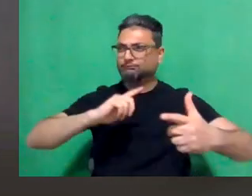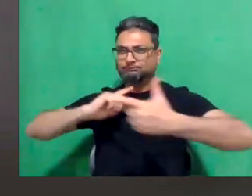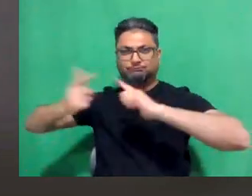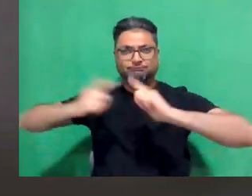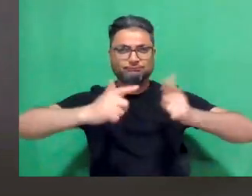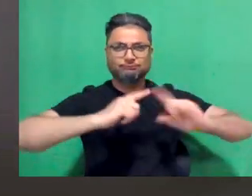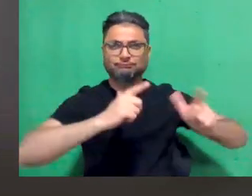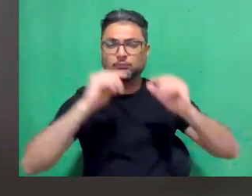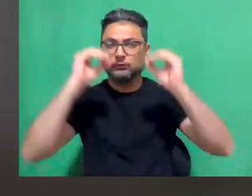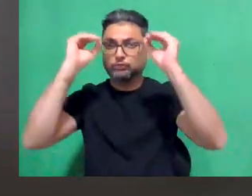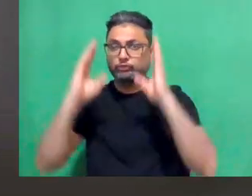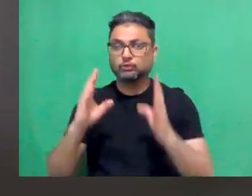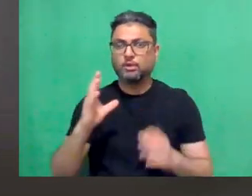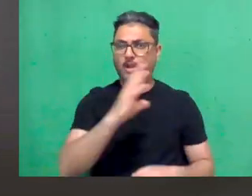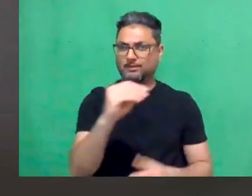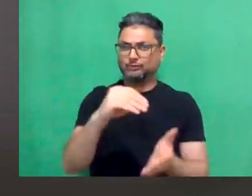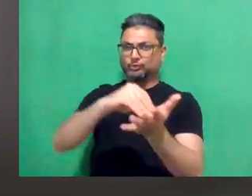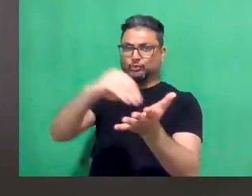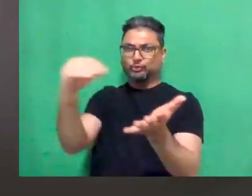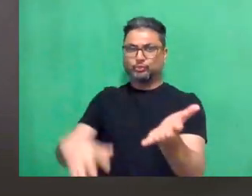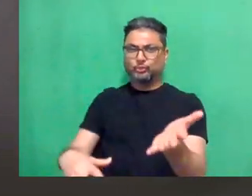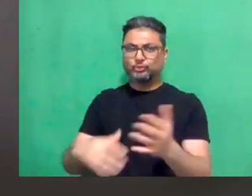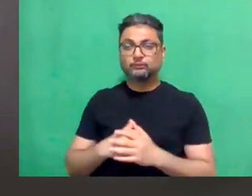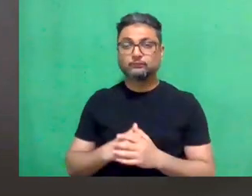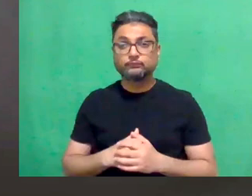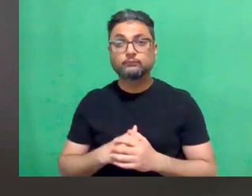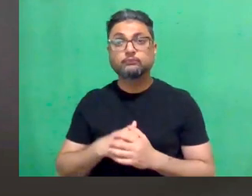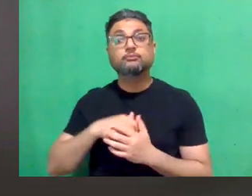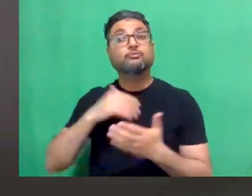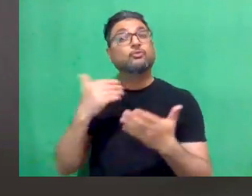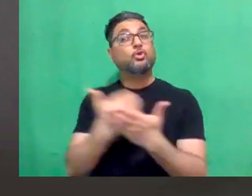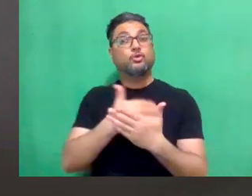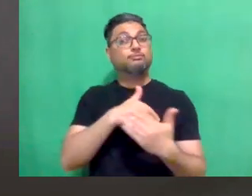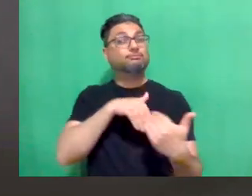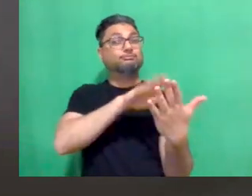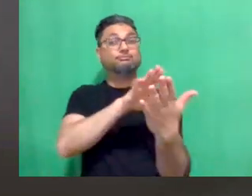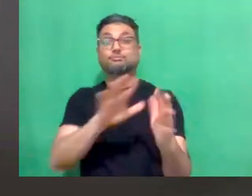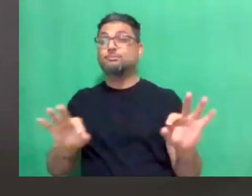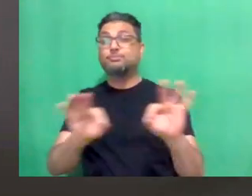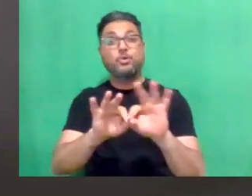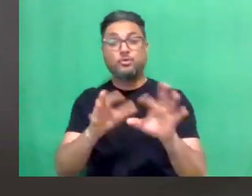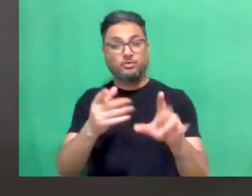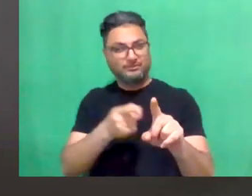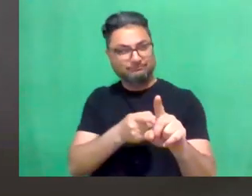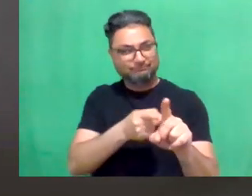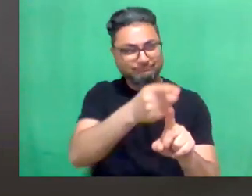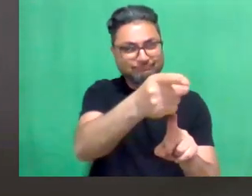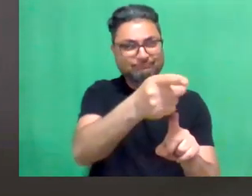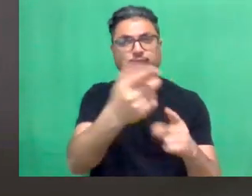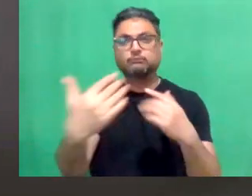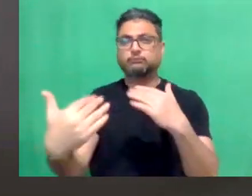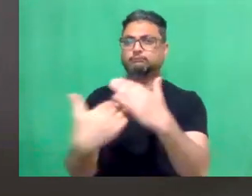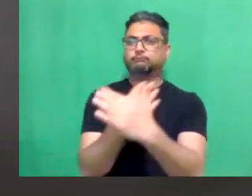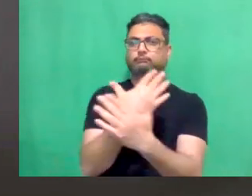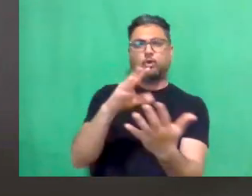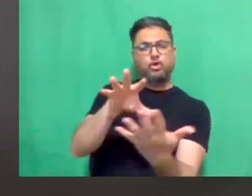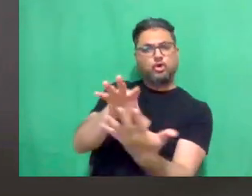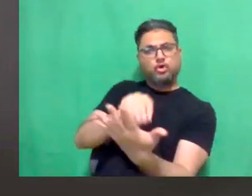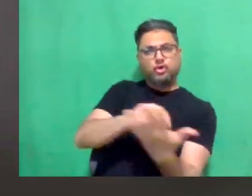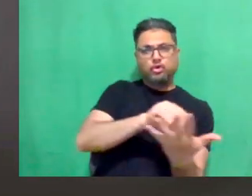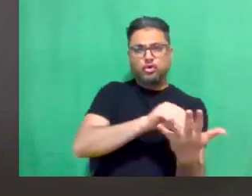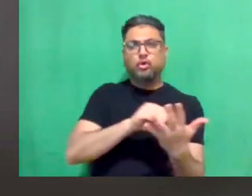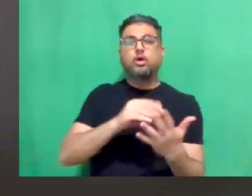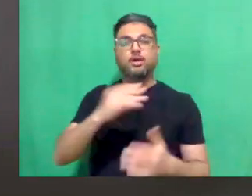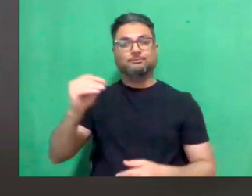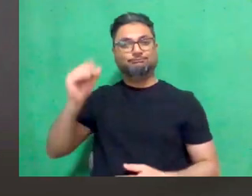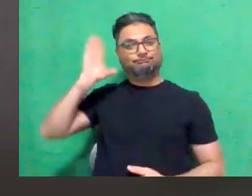And we've adopted new methods to connect you with industry, including virtual work-integrated learning opportunities, online guest speakers and networking